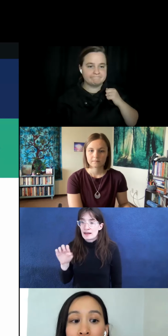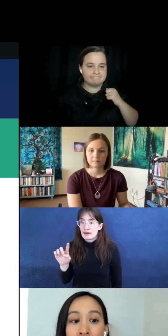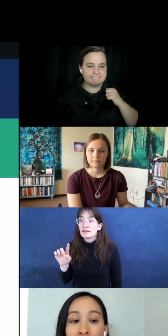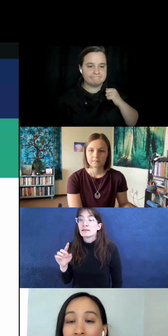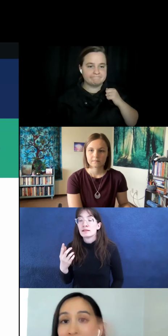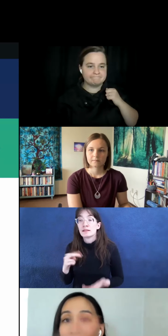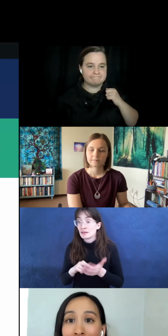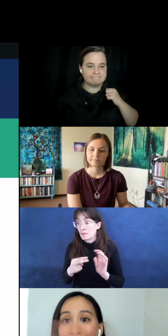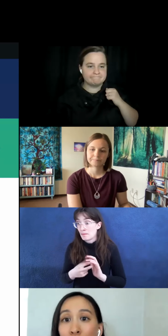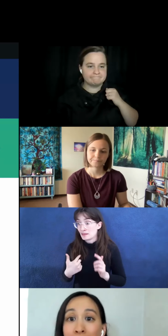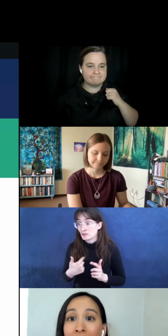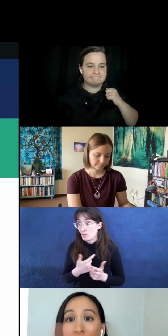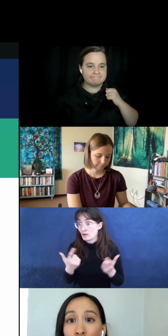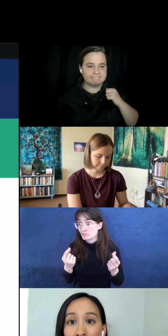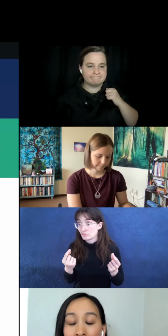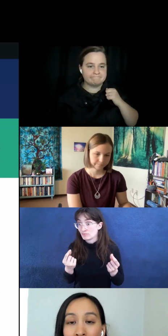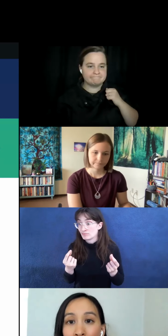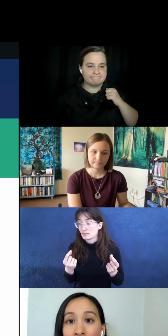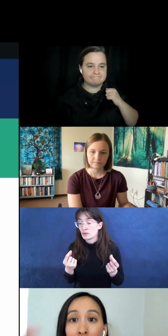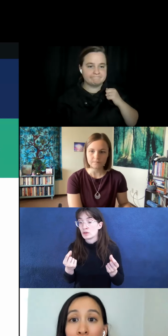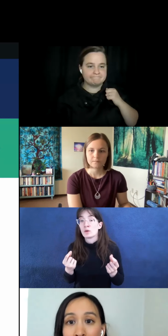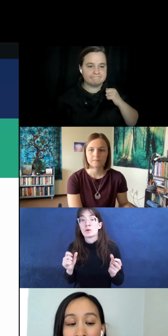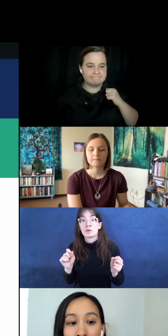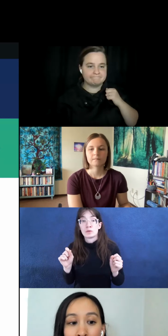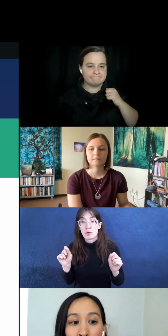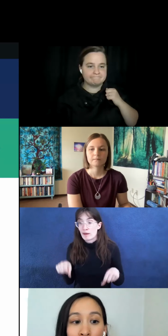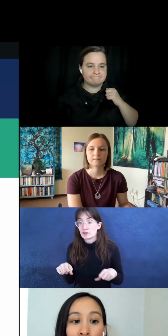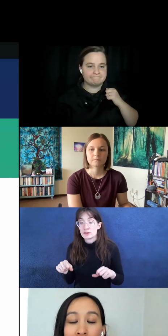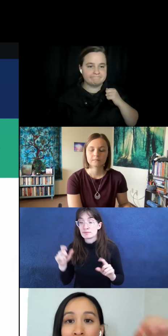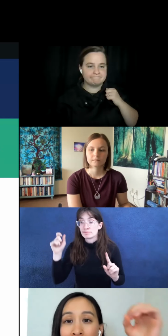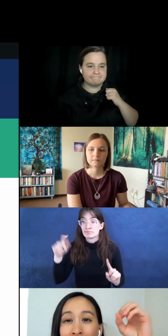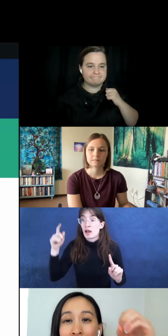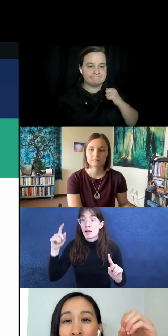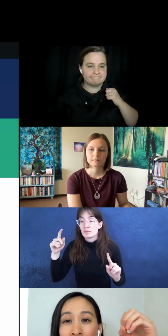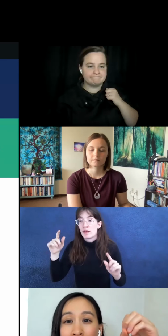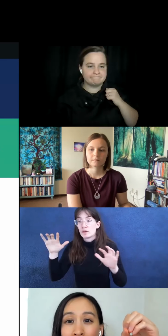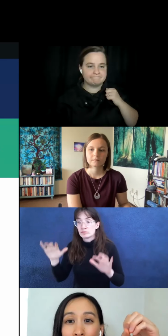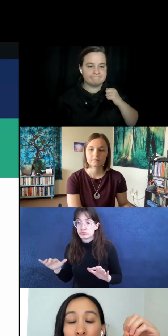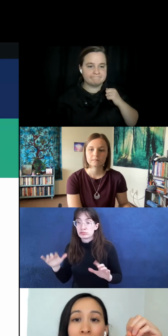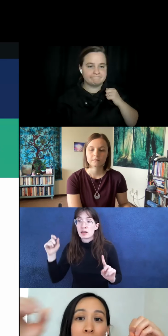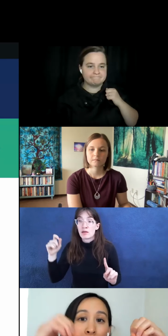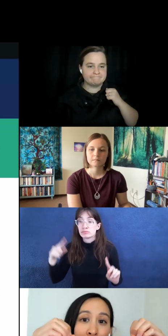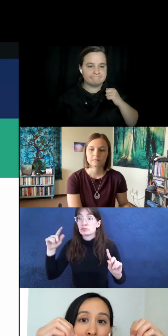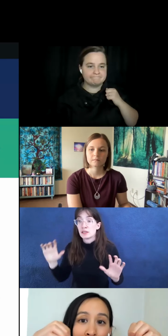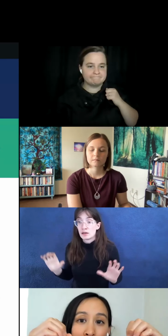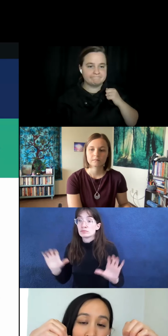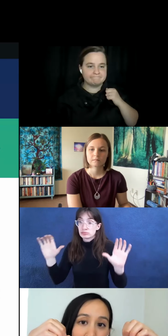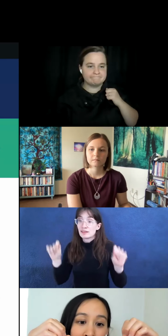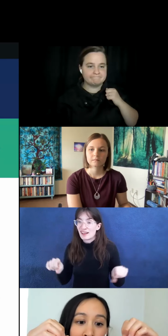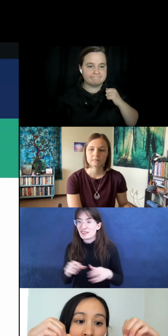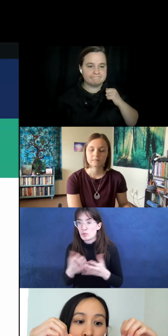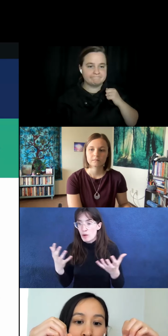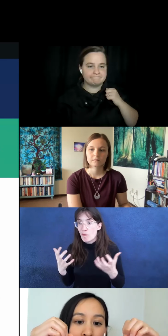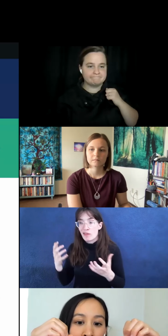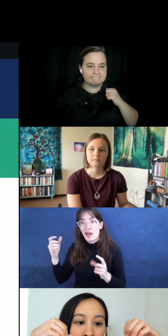want, and that can kind of just go back and forth without practice. What we want is that activation to bring about that resource,